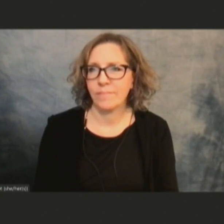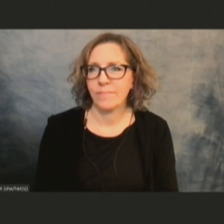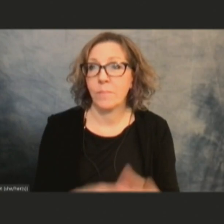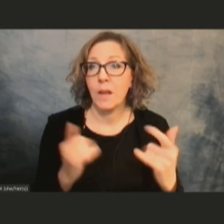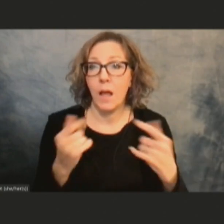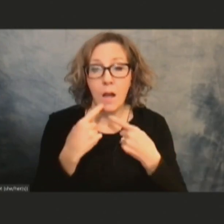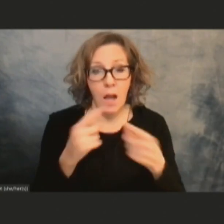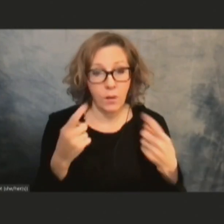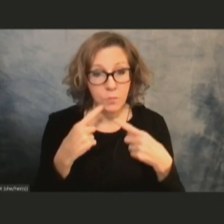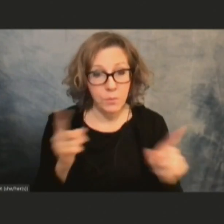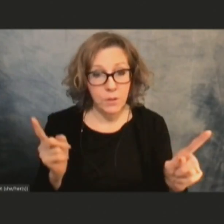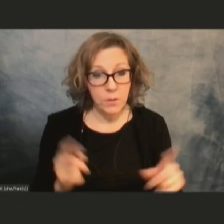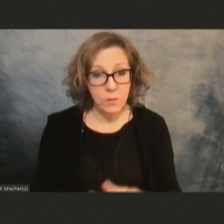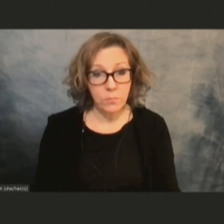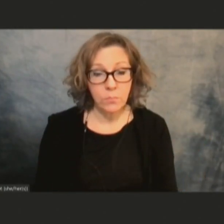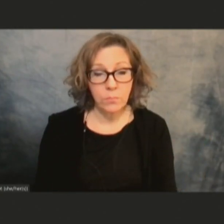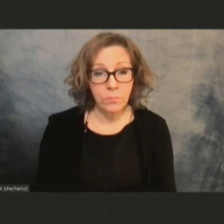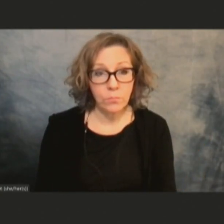Announcements?